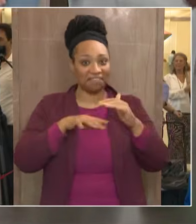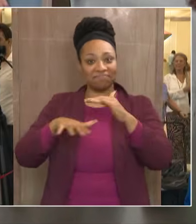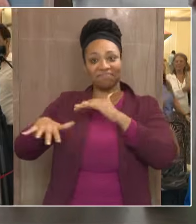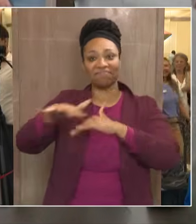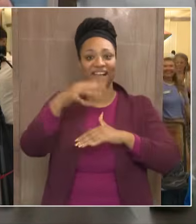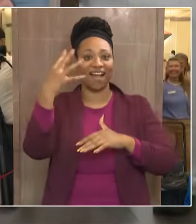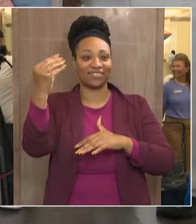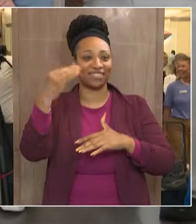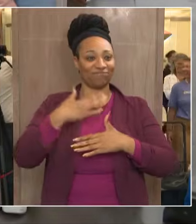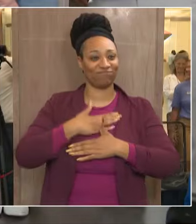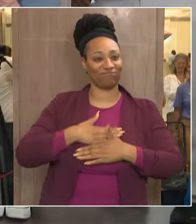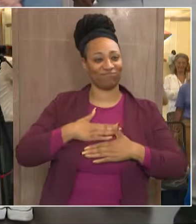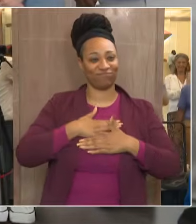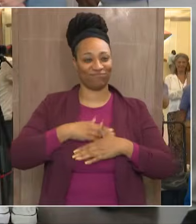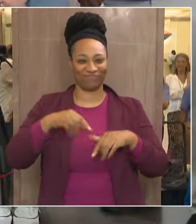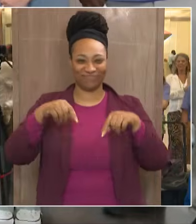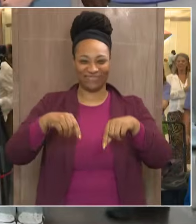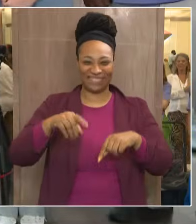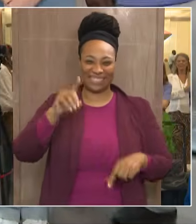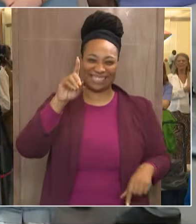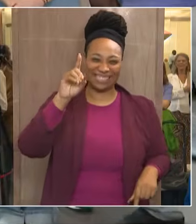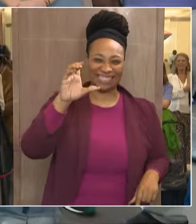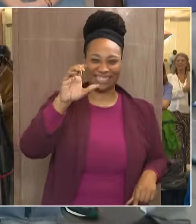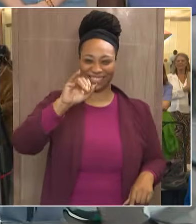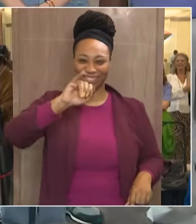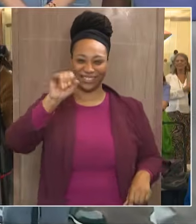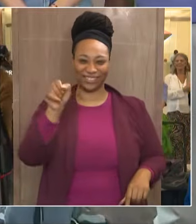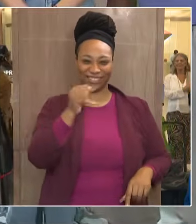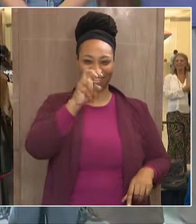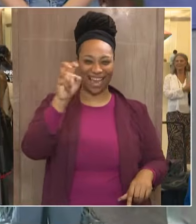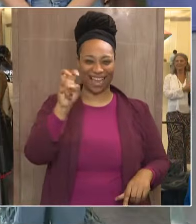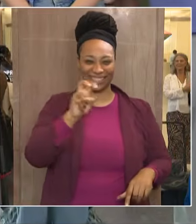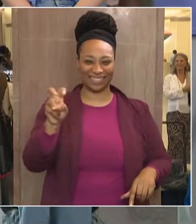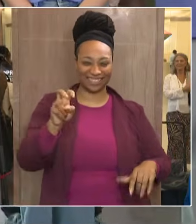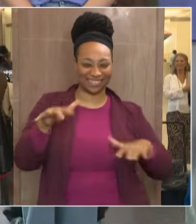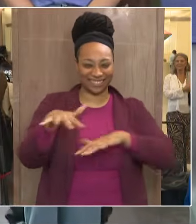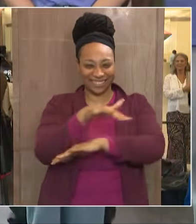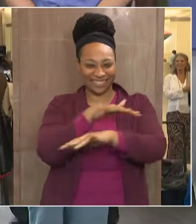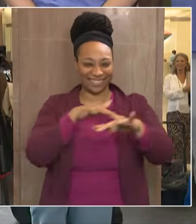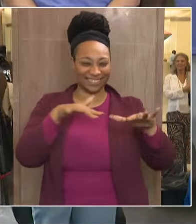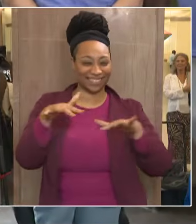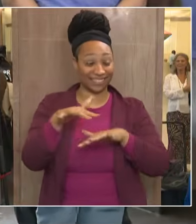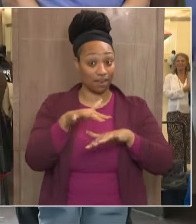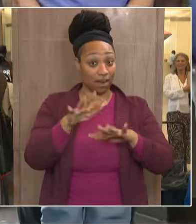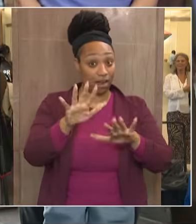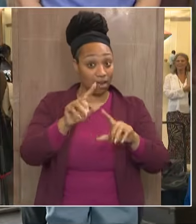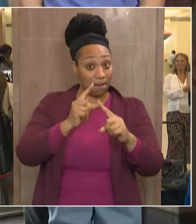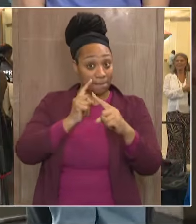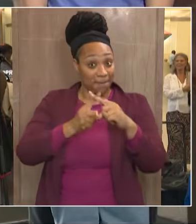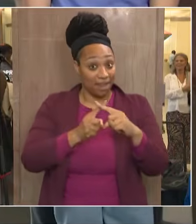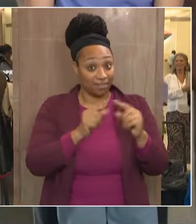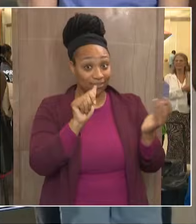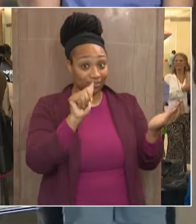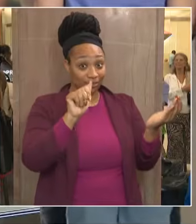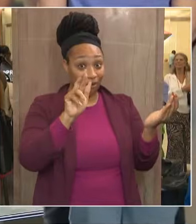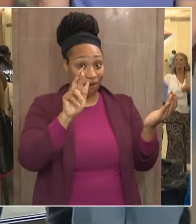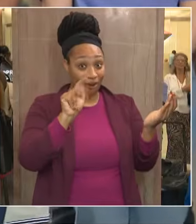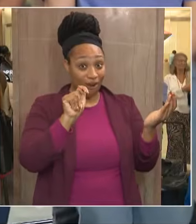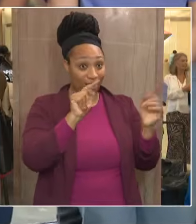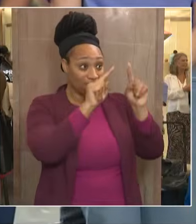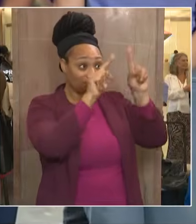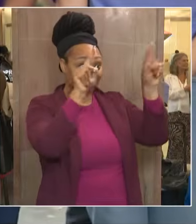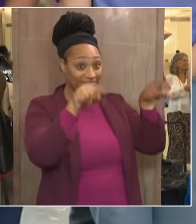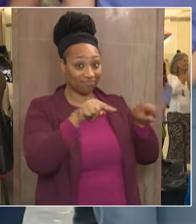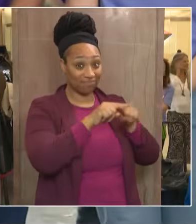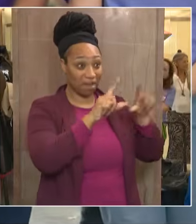Festival and enjoy the wonderful art along the corridor and the activities in the square. And